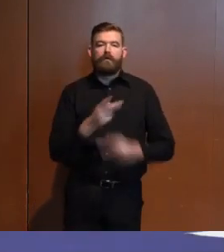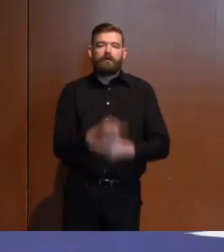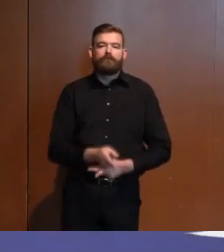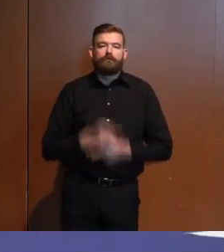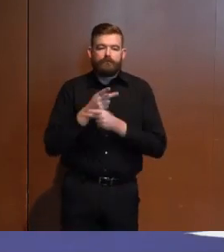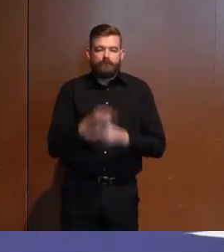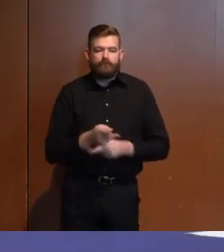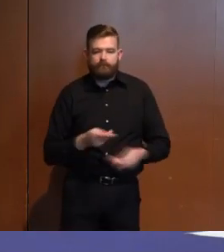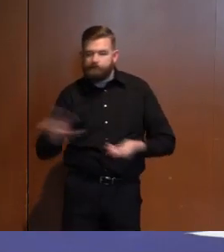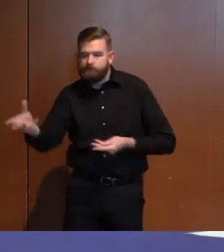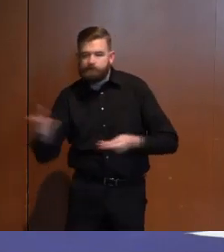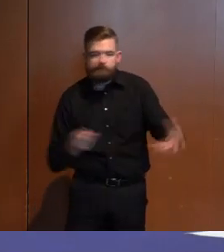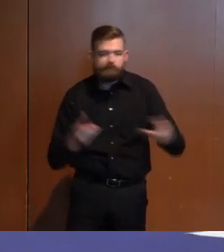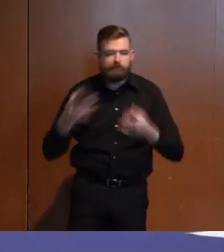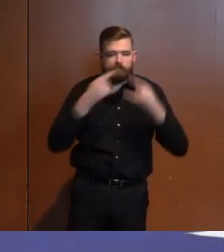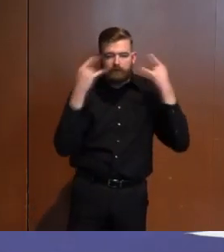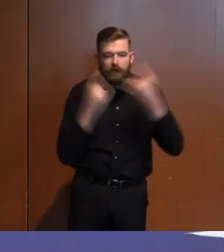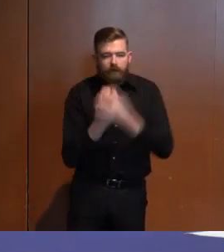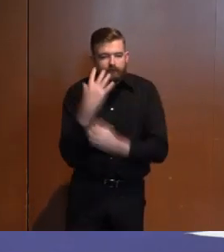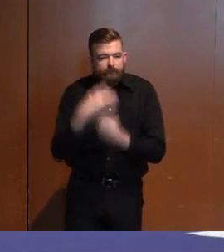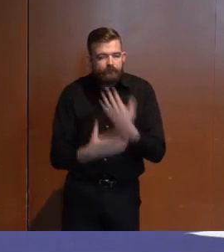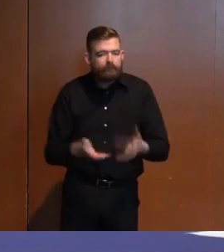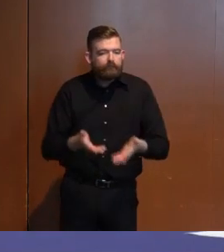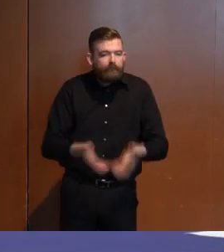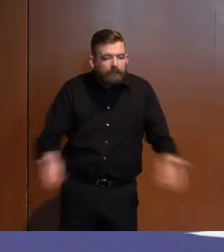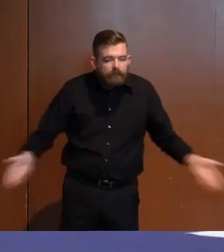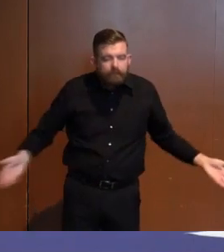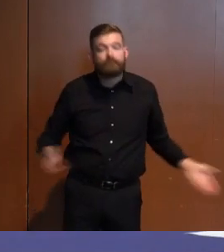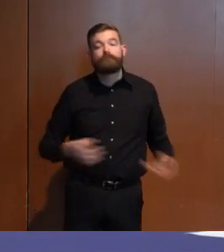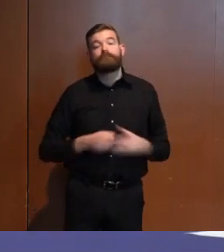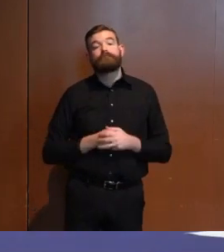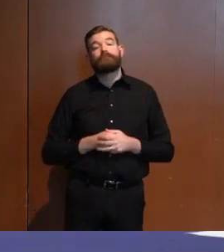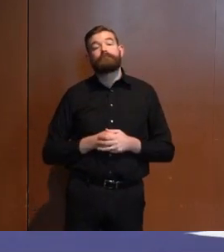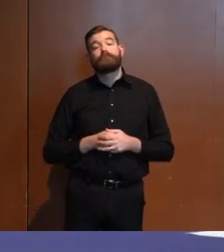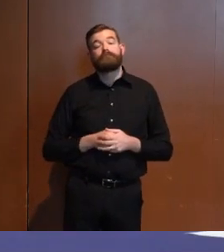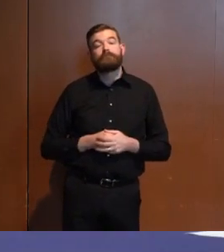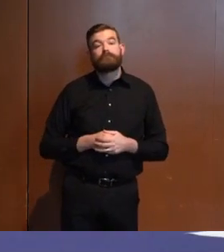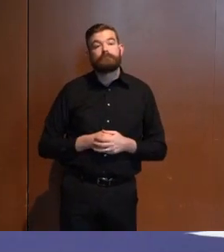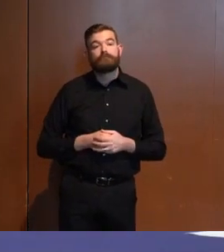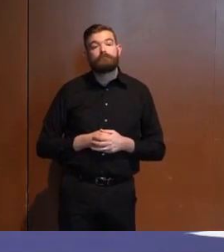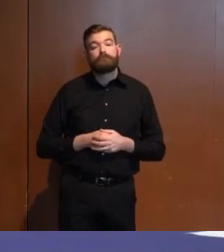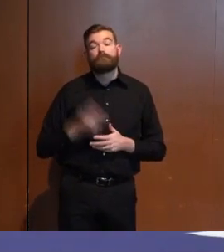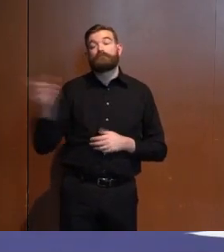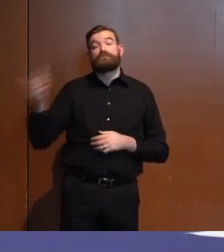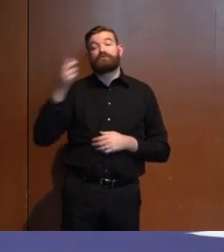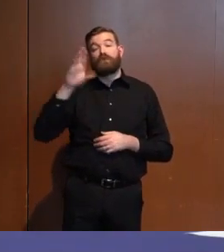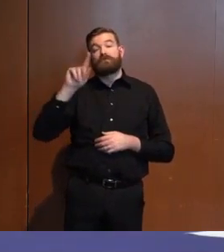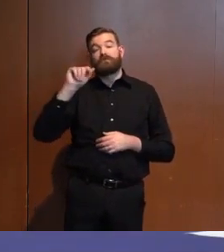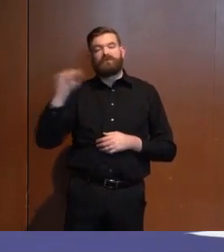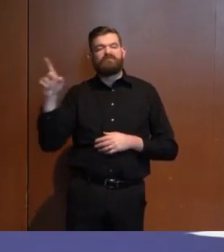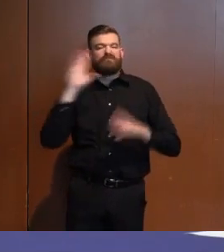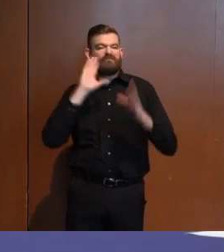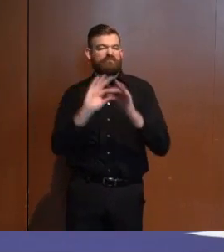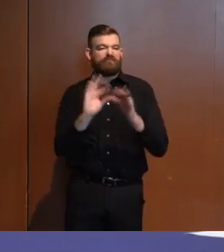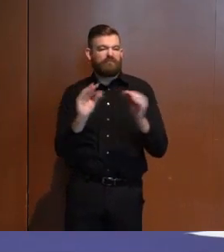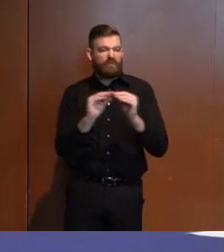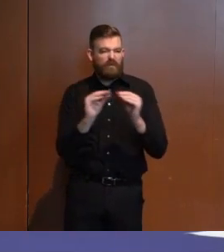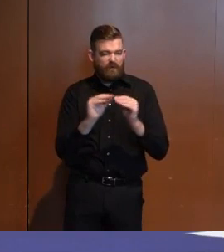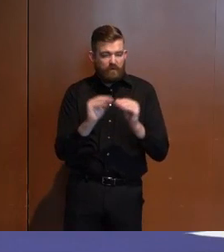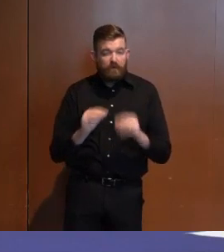amount, and Christina knows more about this than, she's forgotten more about it than I'll ever know. There's an enormous amount of